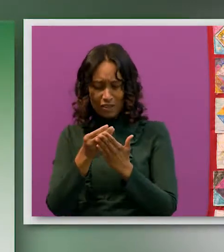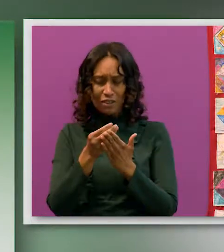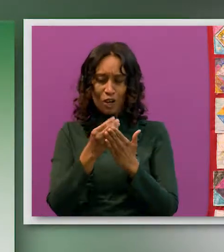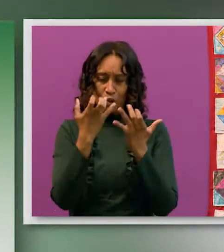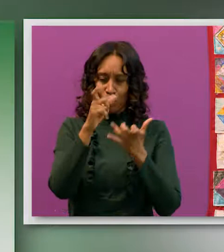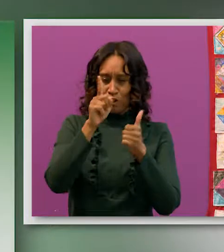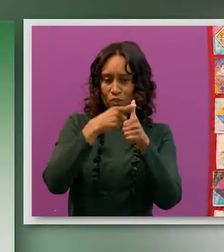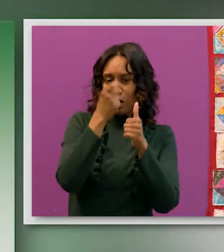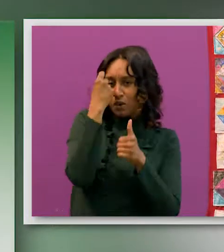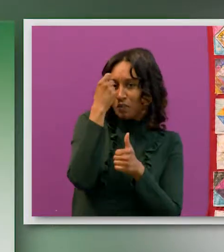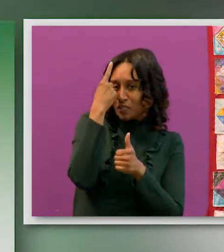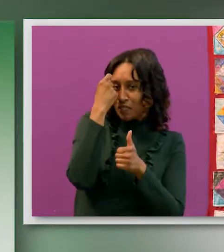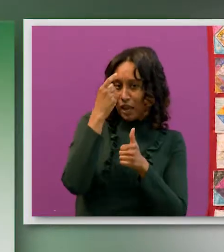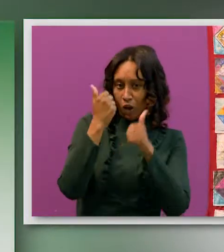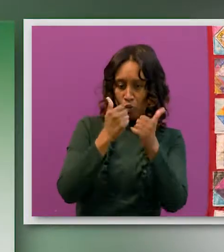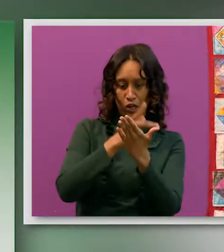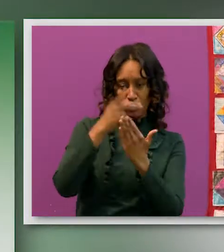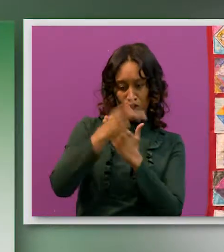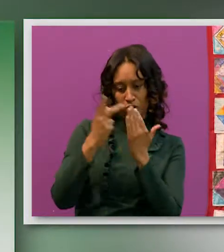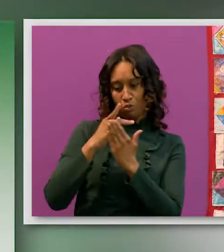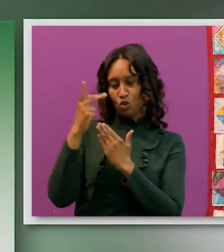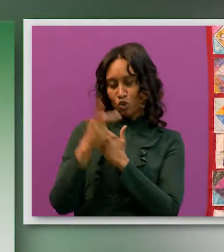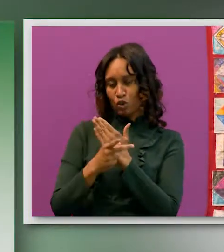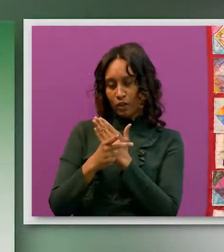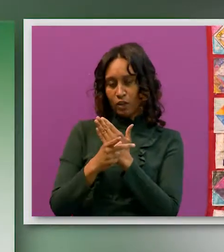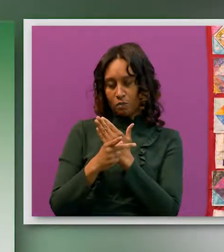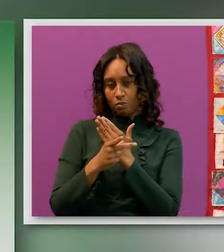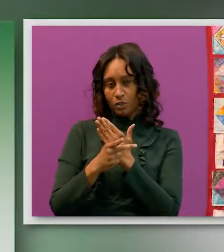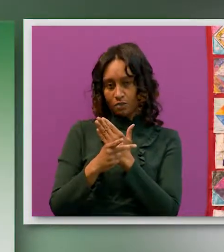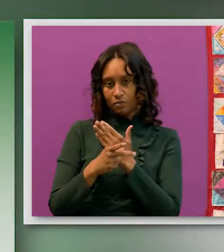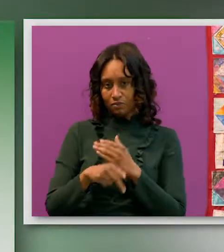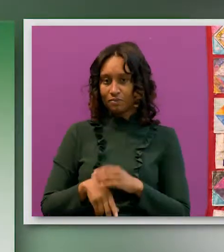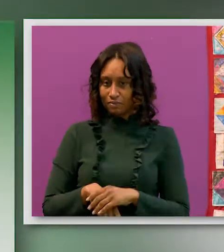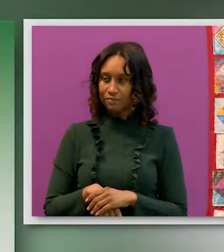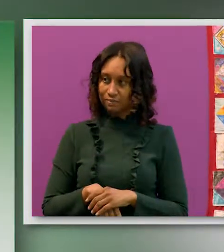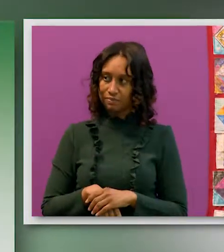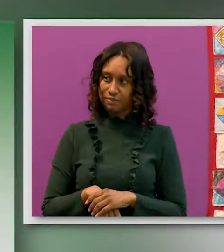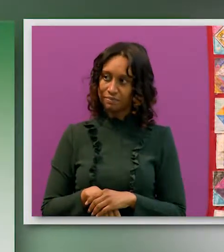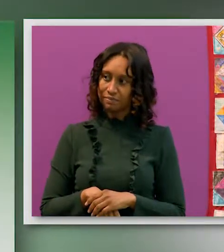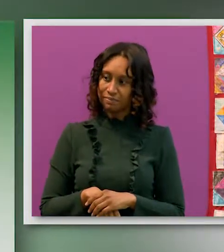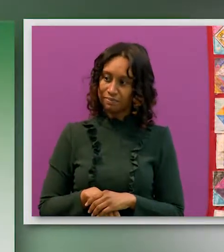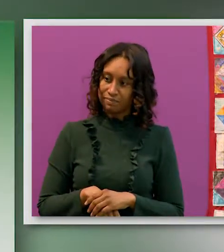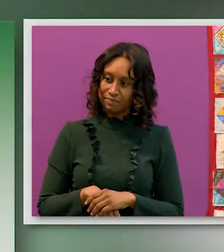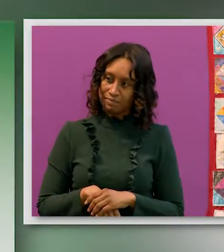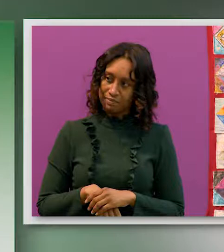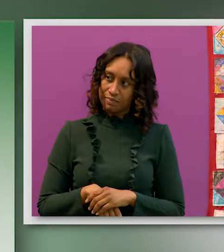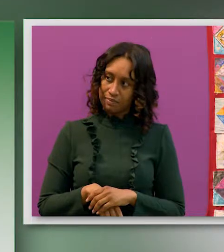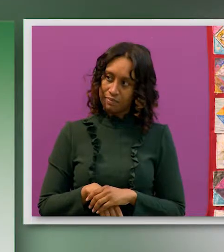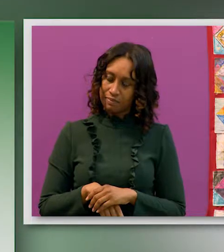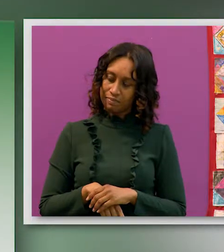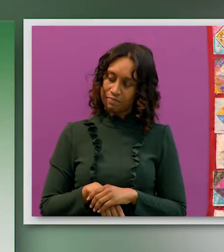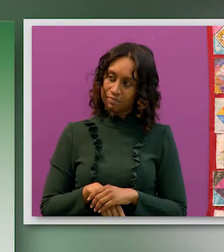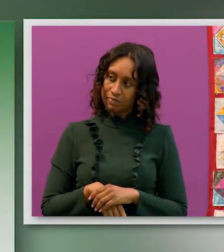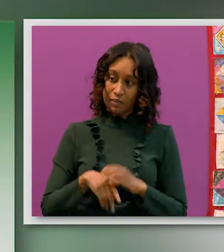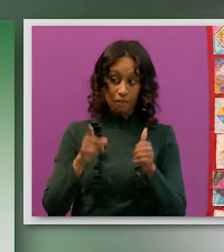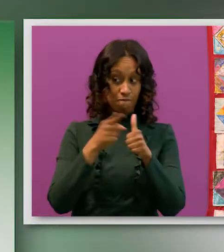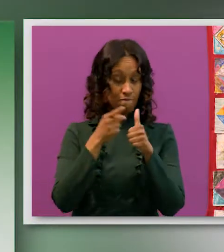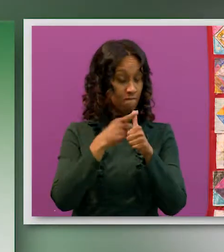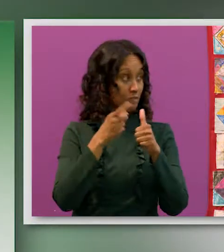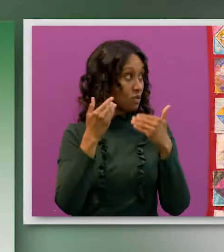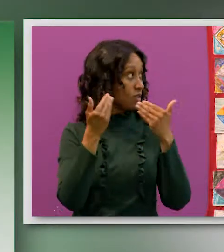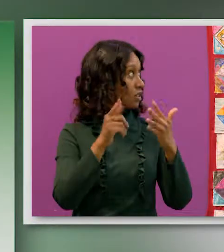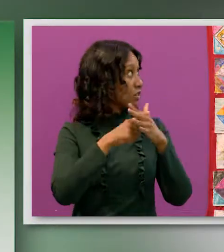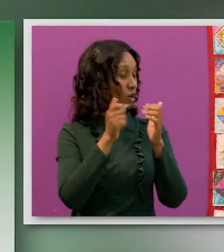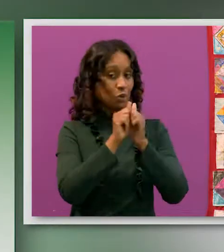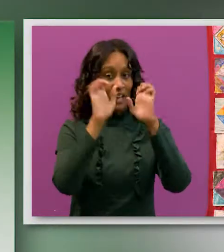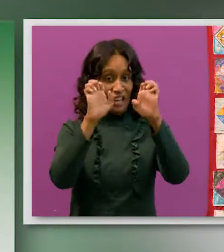dollar, that you have some sense of the kind of investments and priorities that we have been making in these areas. And so let's first start